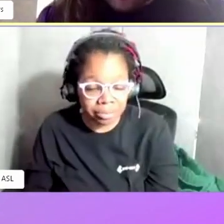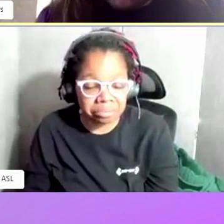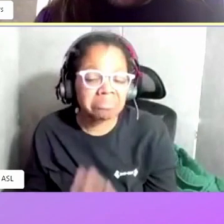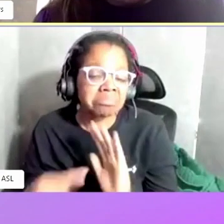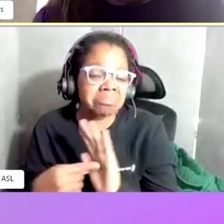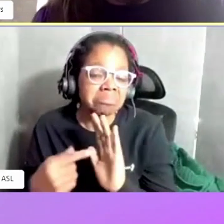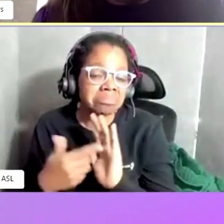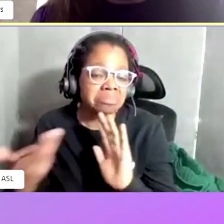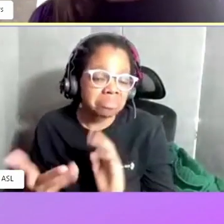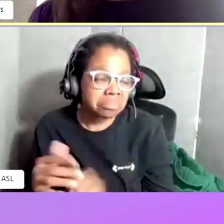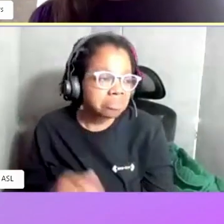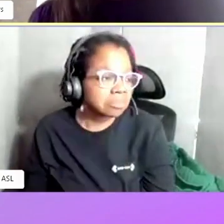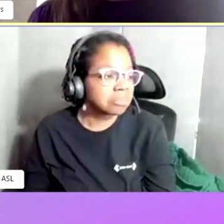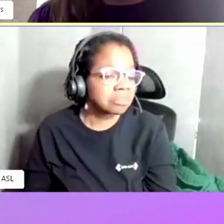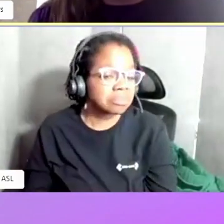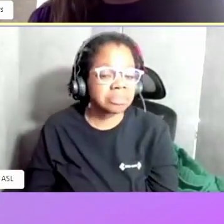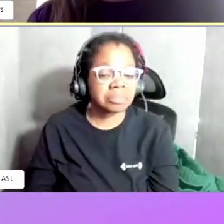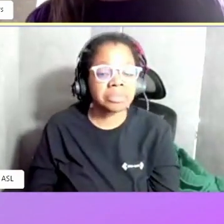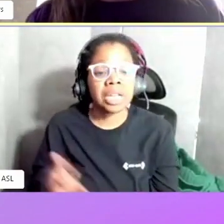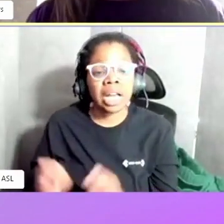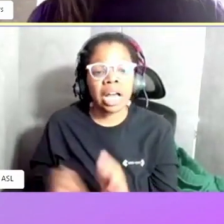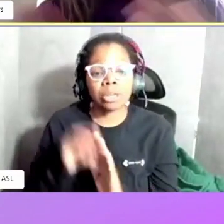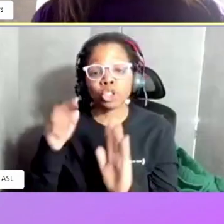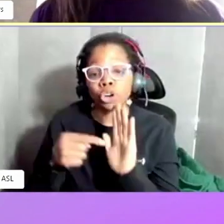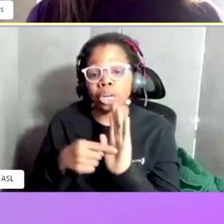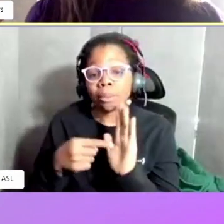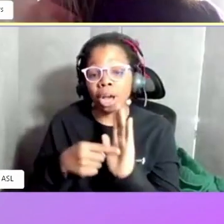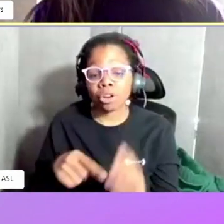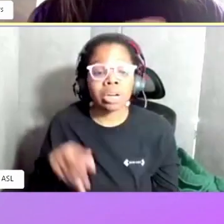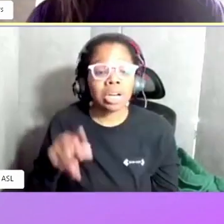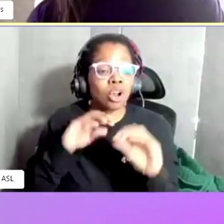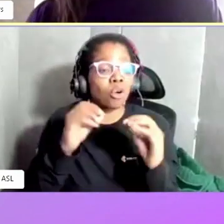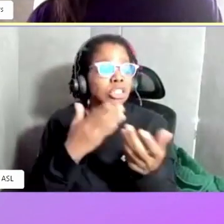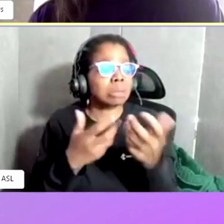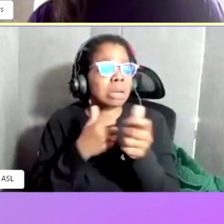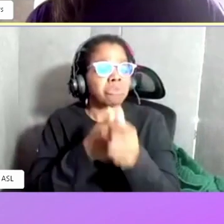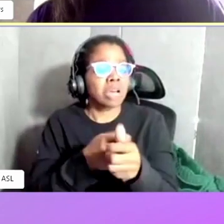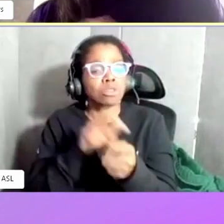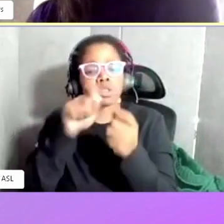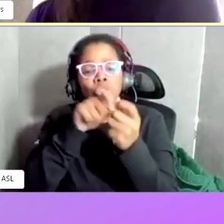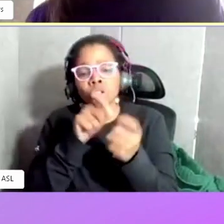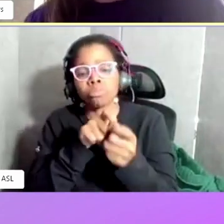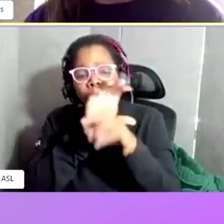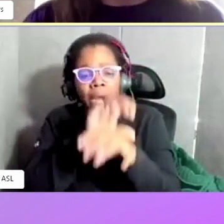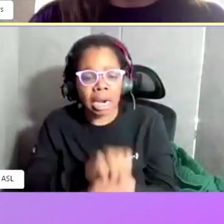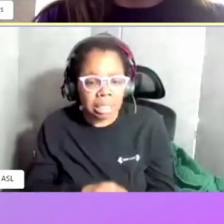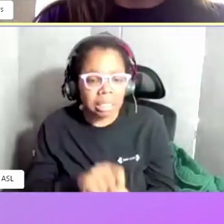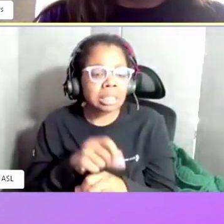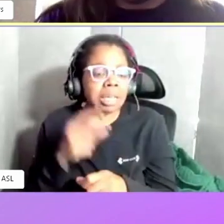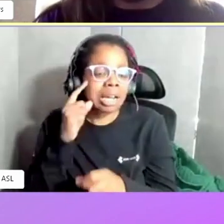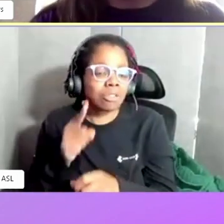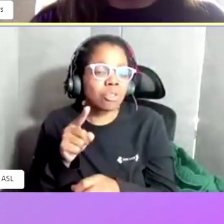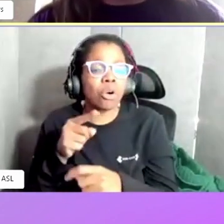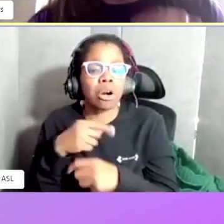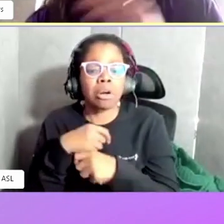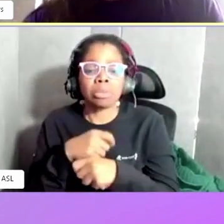of that are a maturity model, which an organization may follow certain practices to end up producing